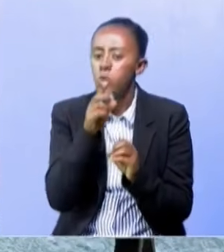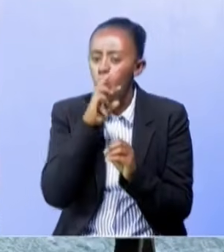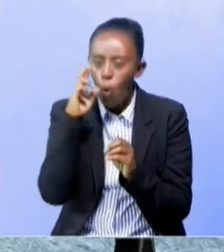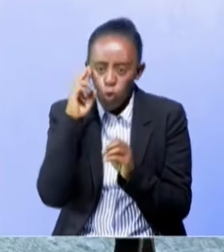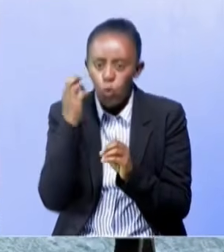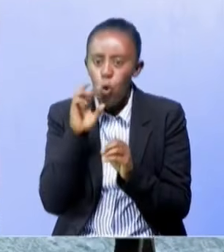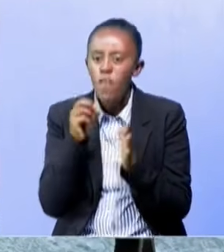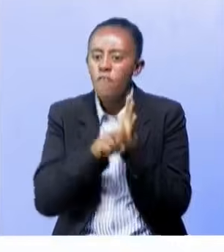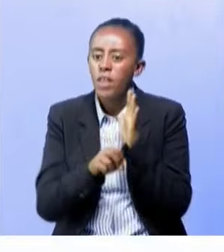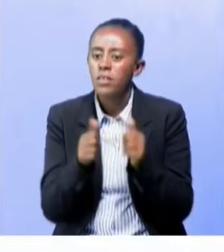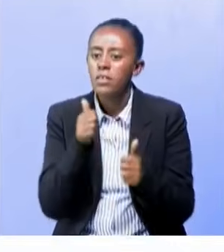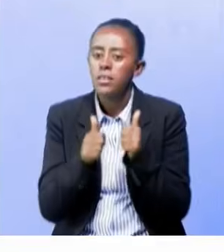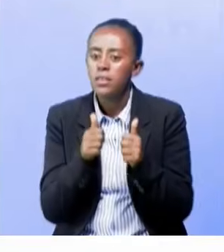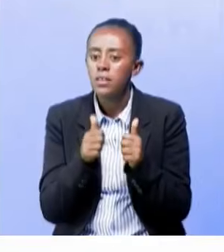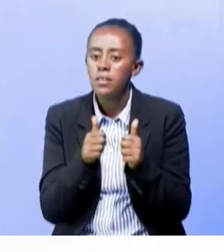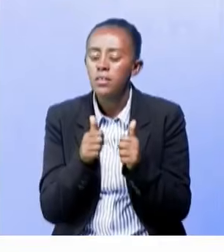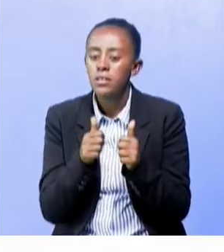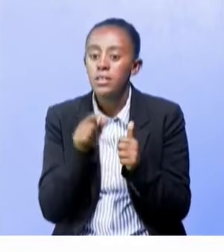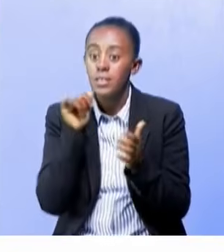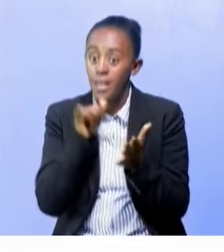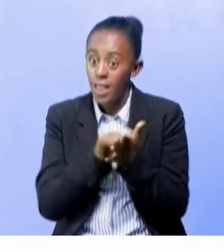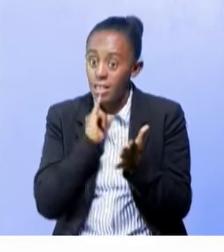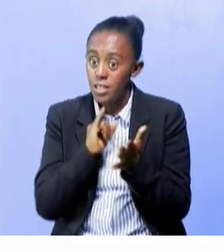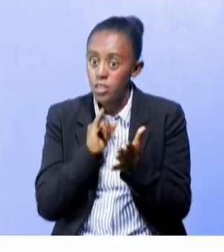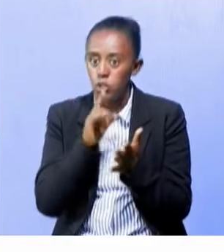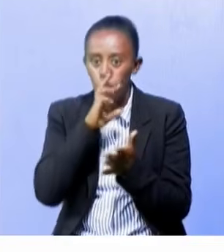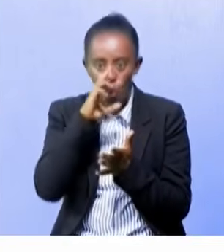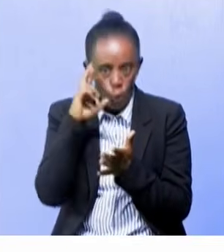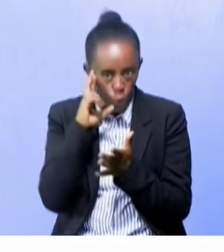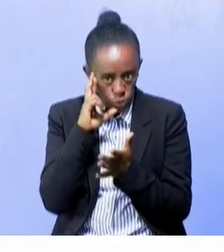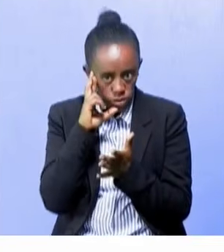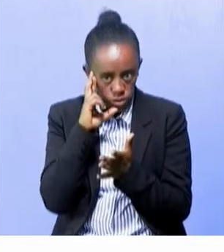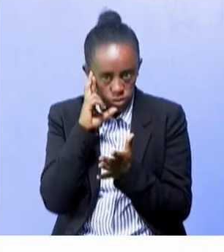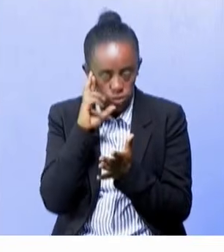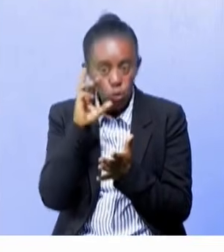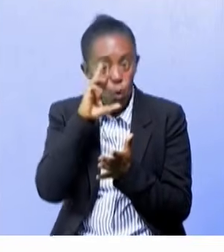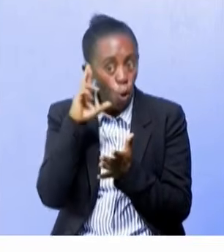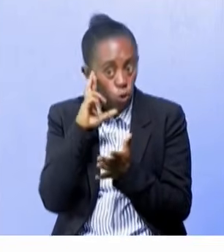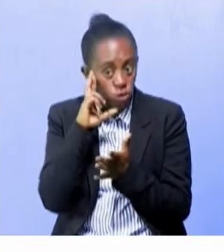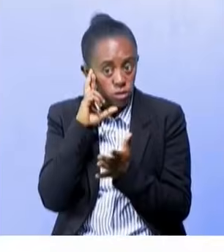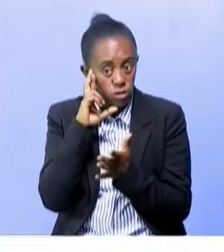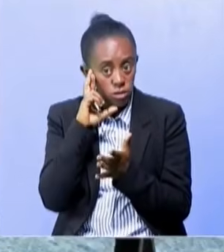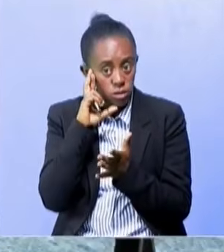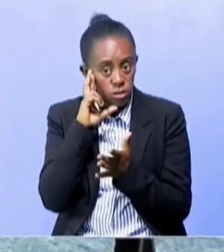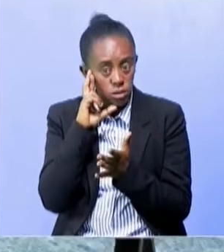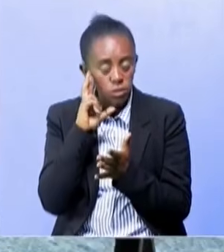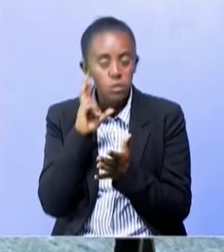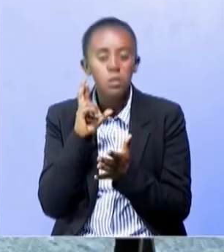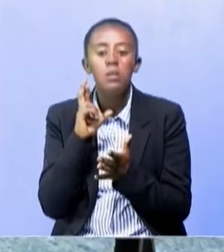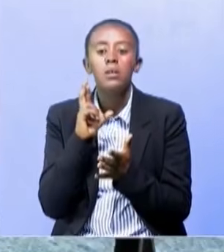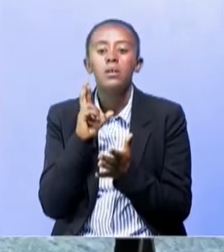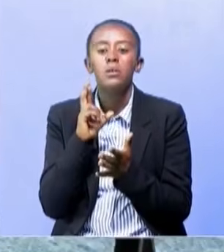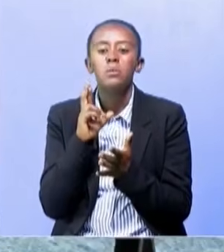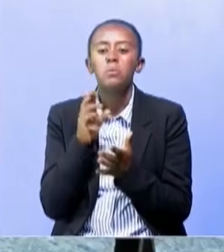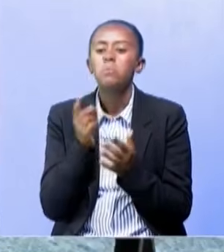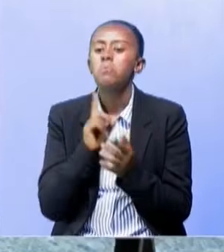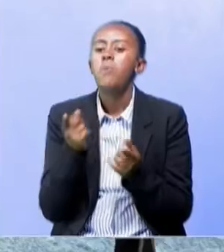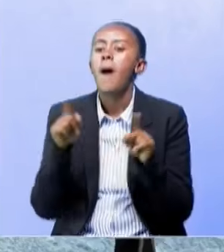is the cause. Bear your mind. So what happened